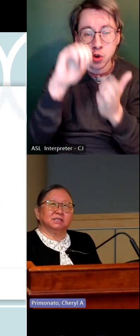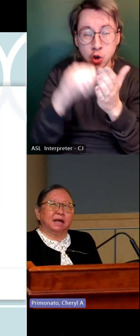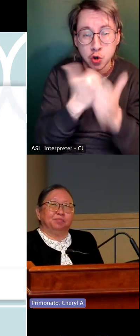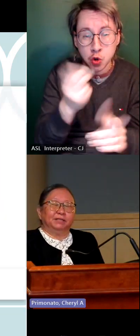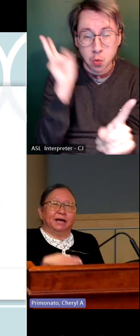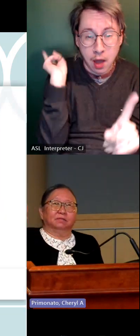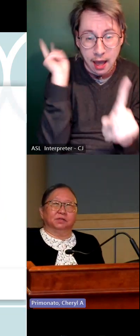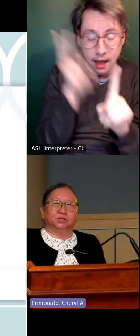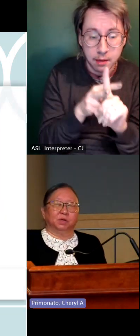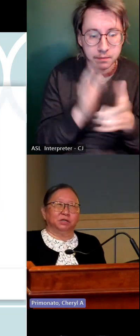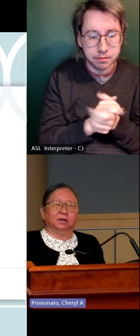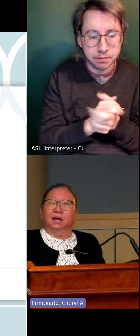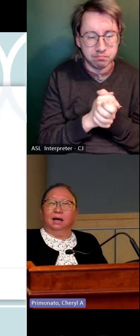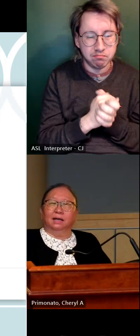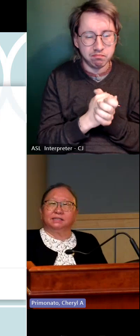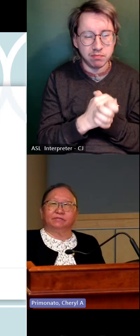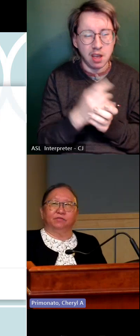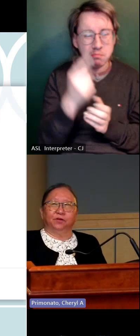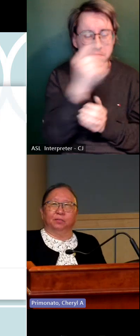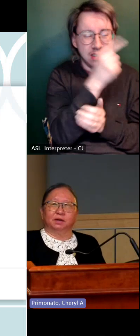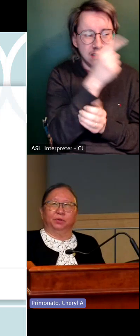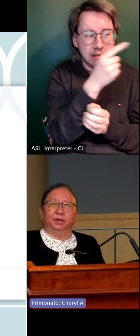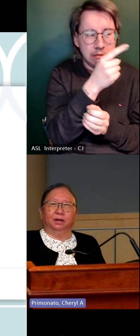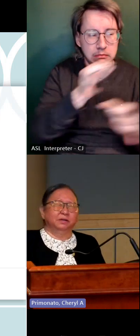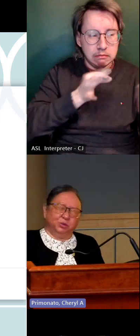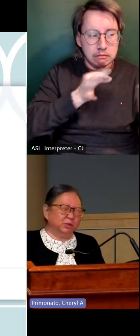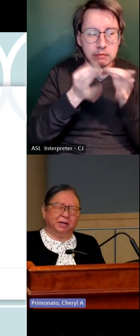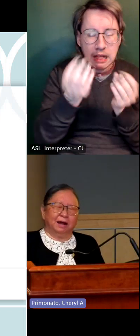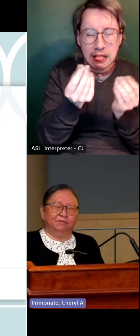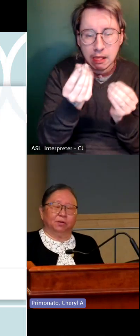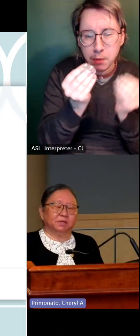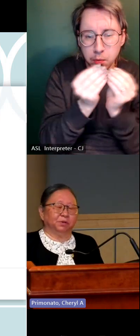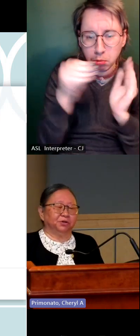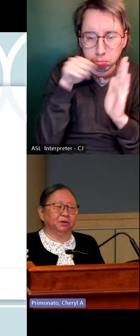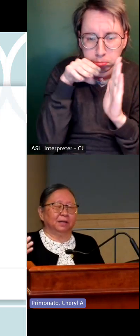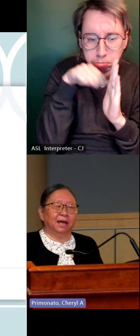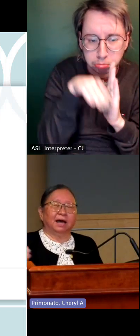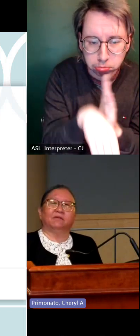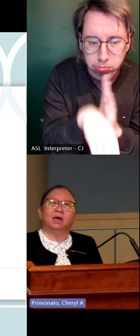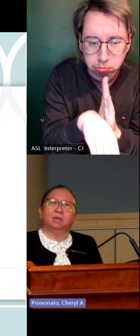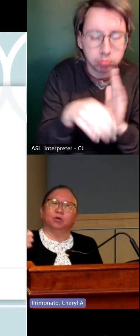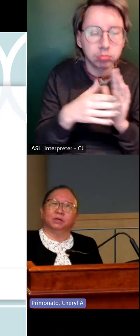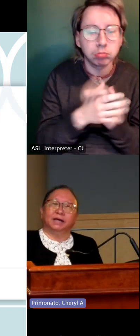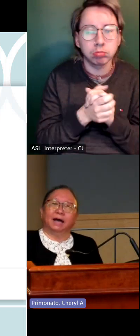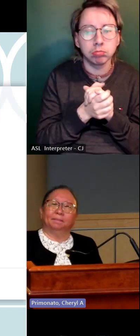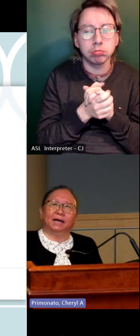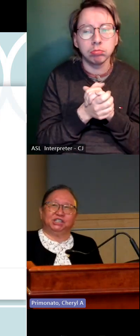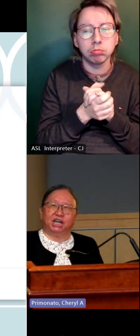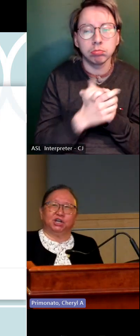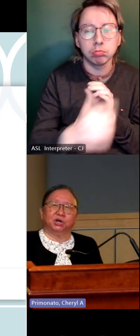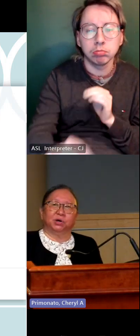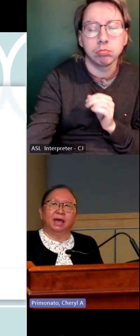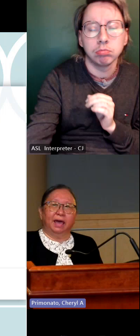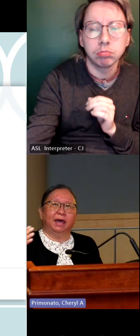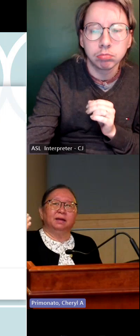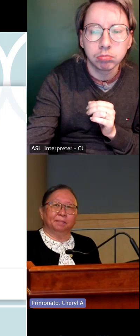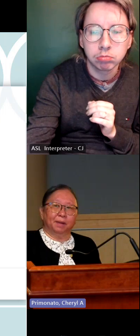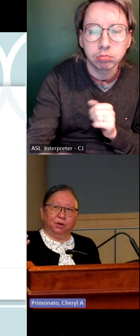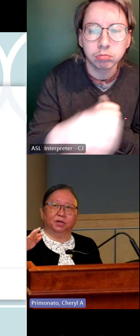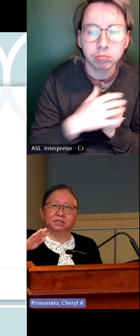This is just a slight breakdown of the 207 firms that 209 firms that we currently have, broken down by